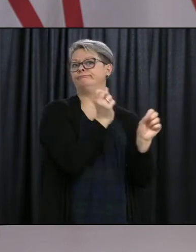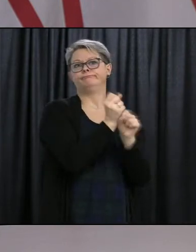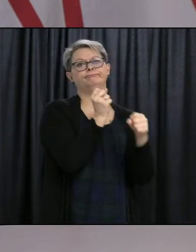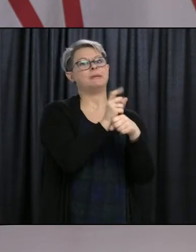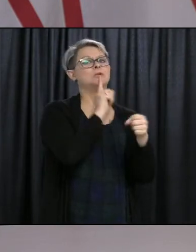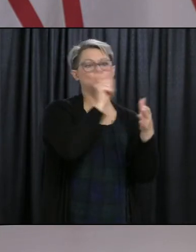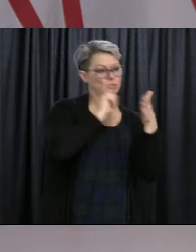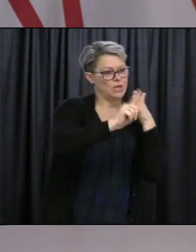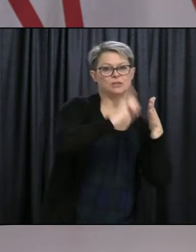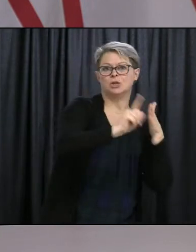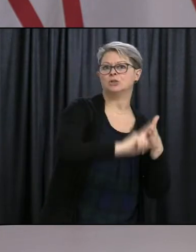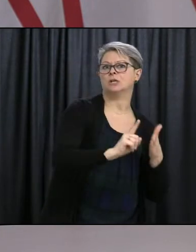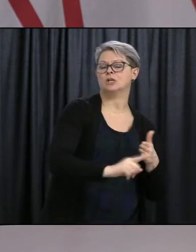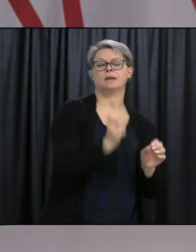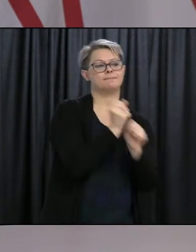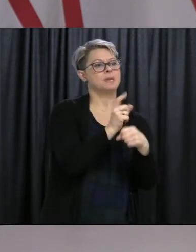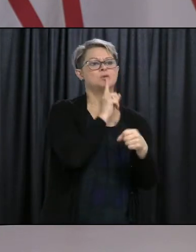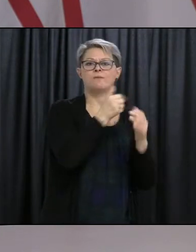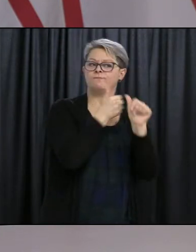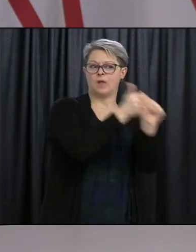is playing by the rules, and